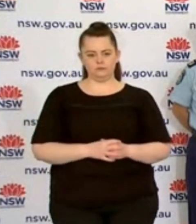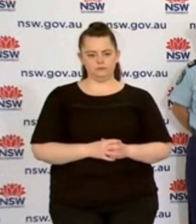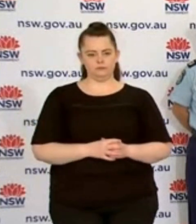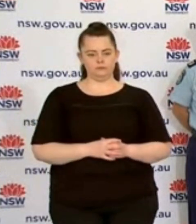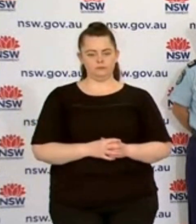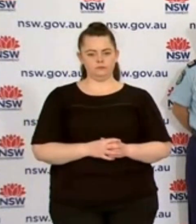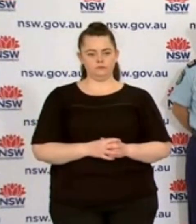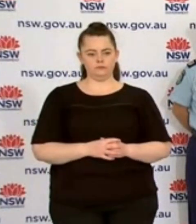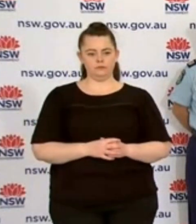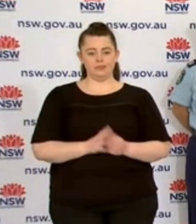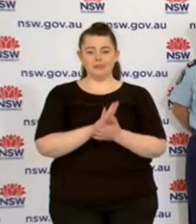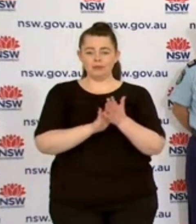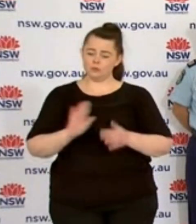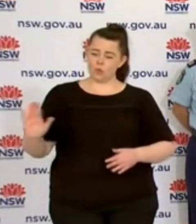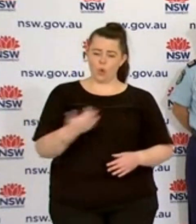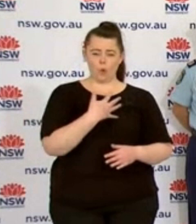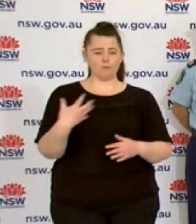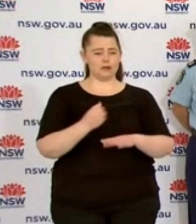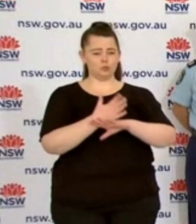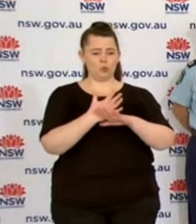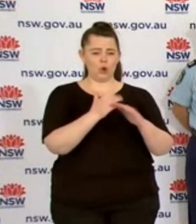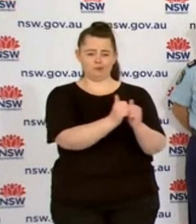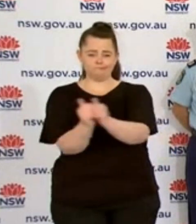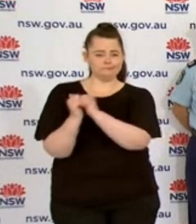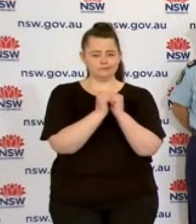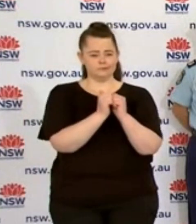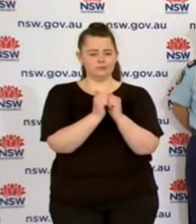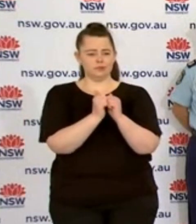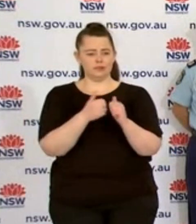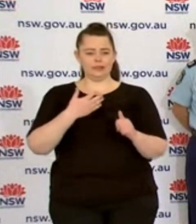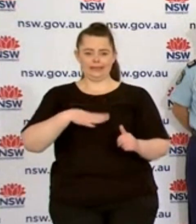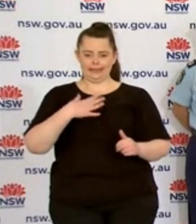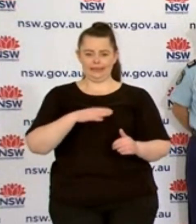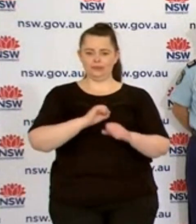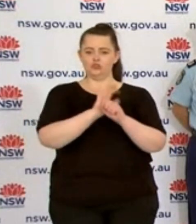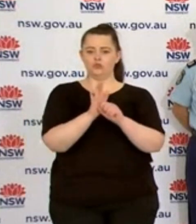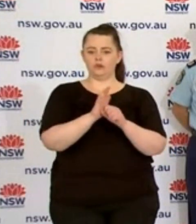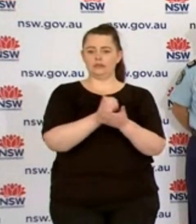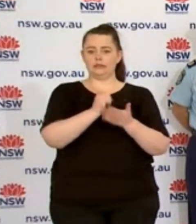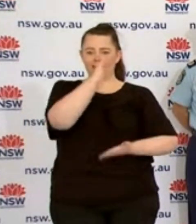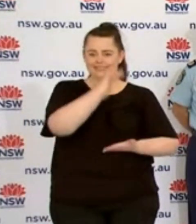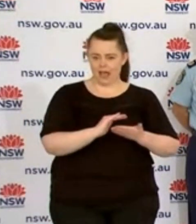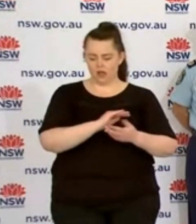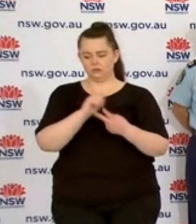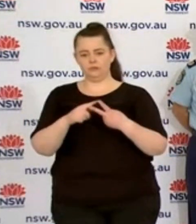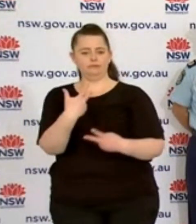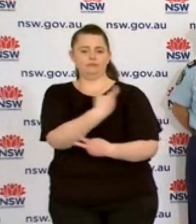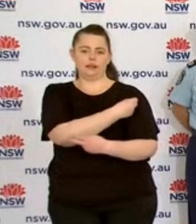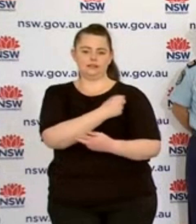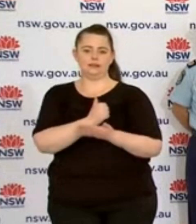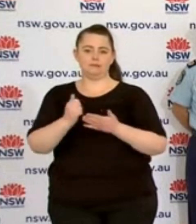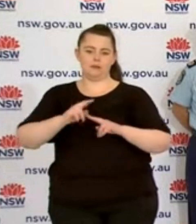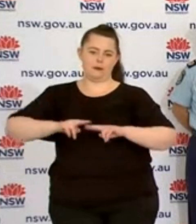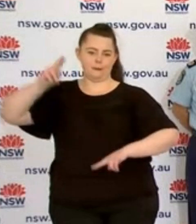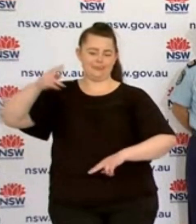basis, all of us need to work together to get those case numbers down and to get vaccination rates up. And I can't stress that enough,